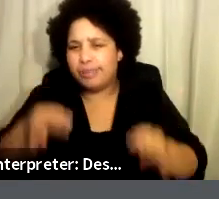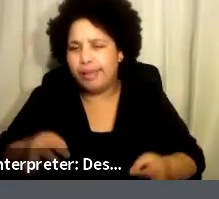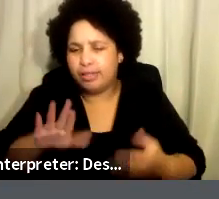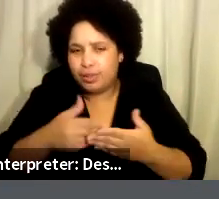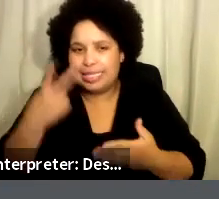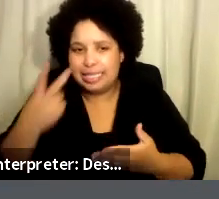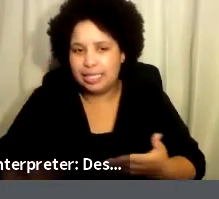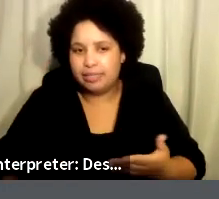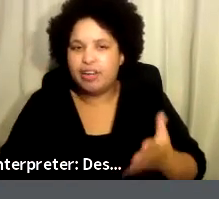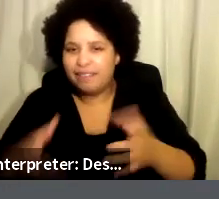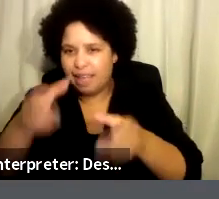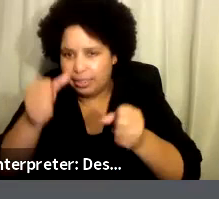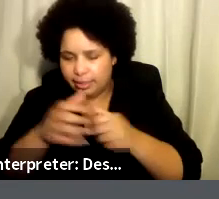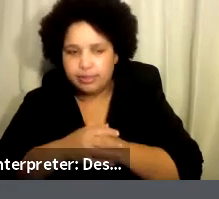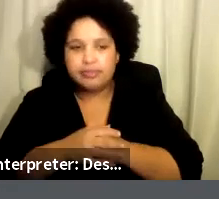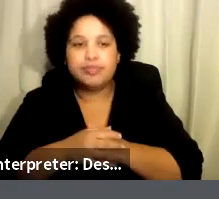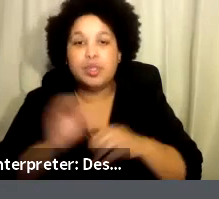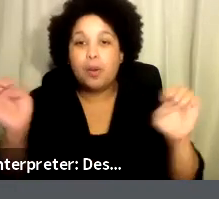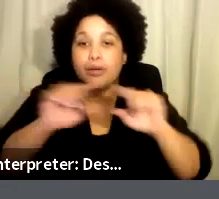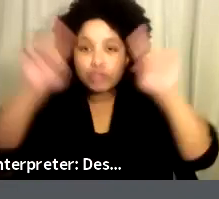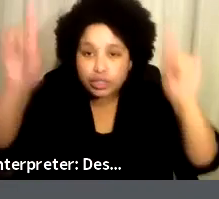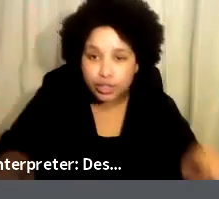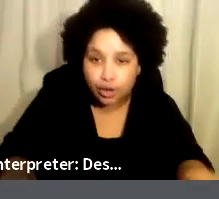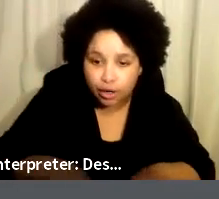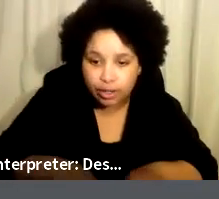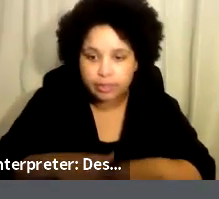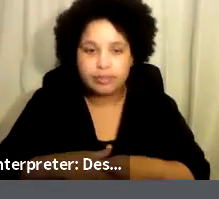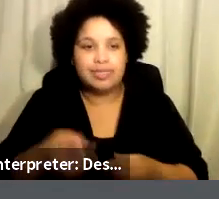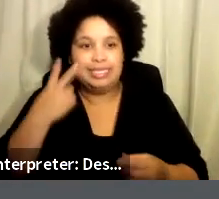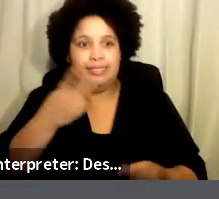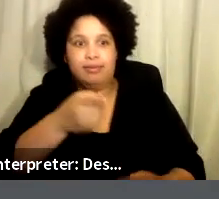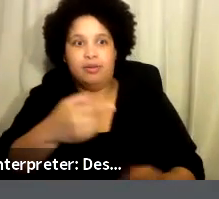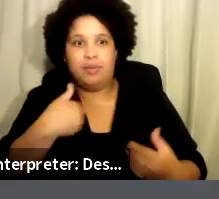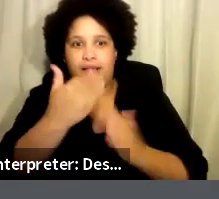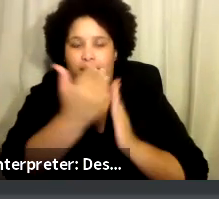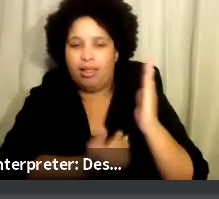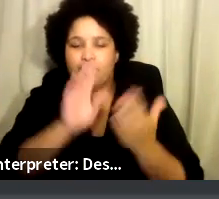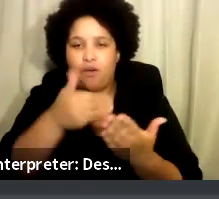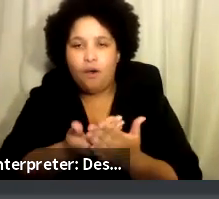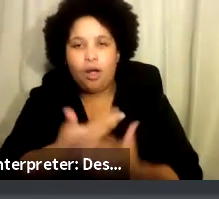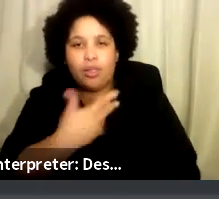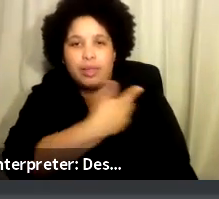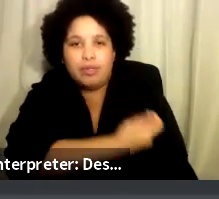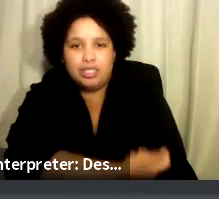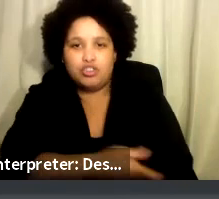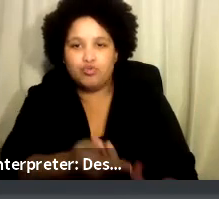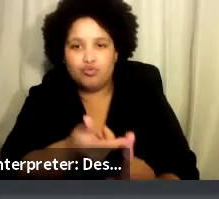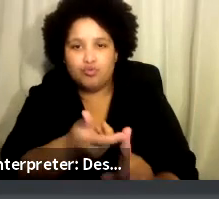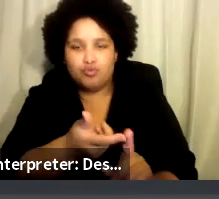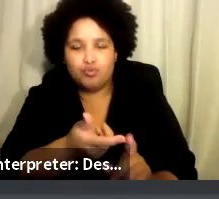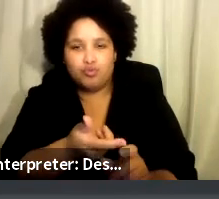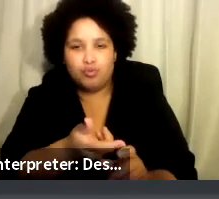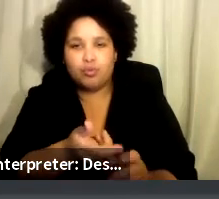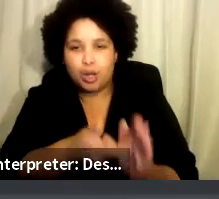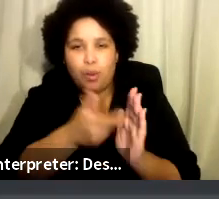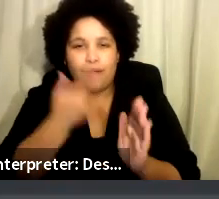at it. So the emergency card, here is where we list all the immunizations that are required to